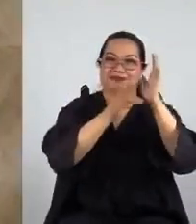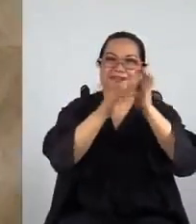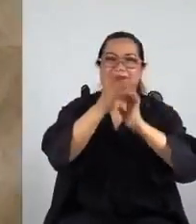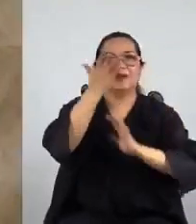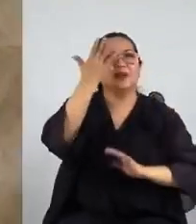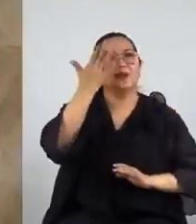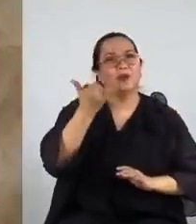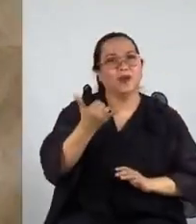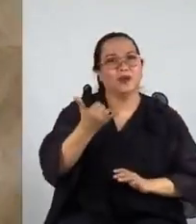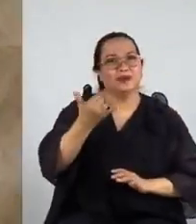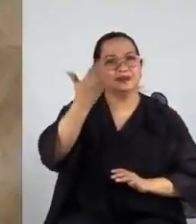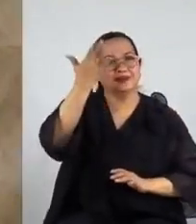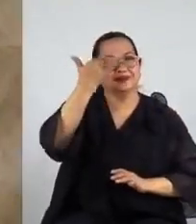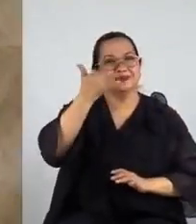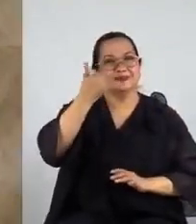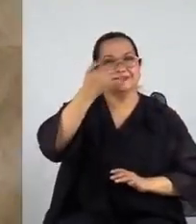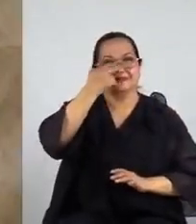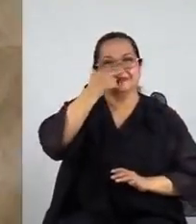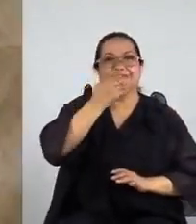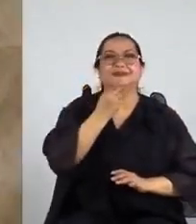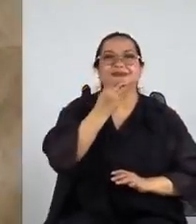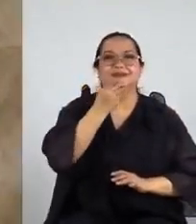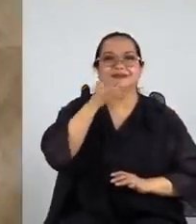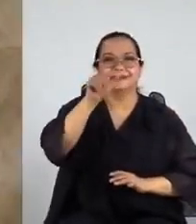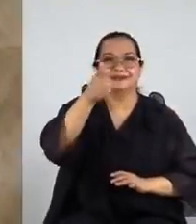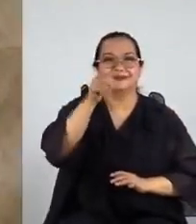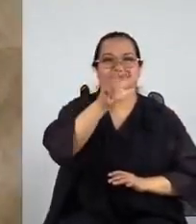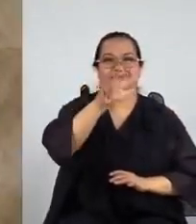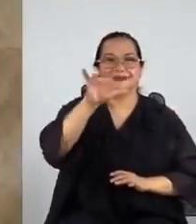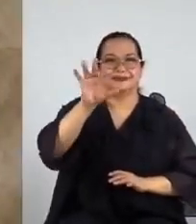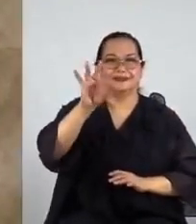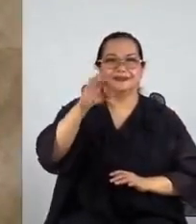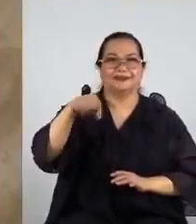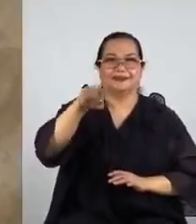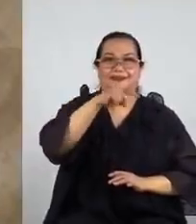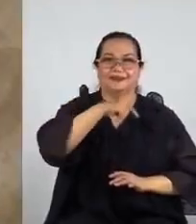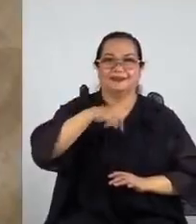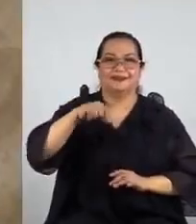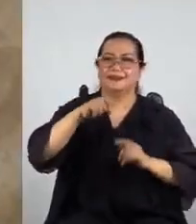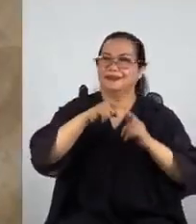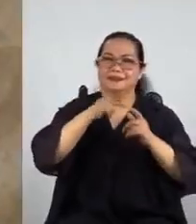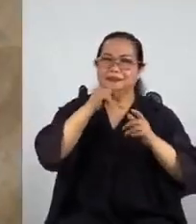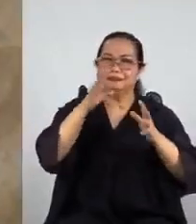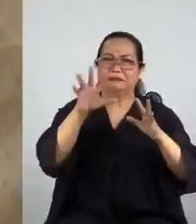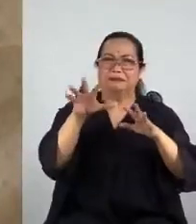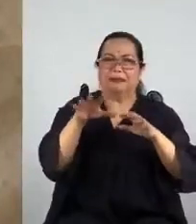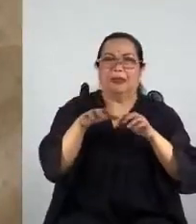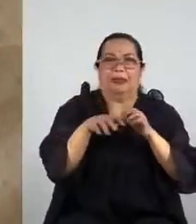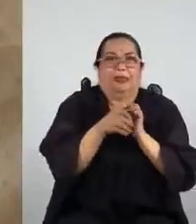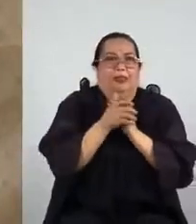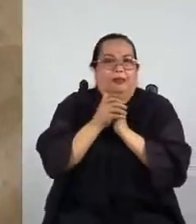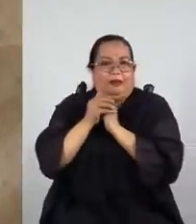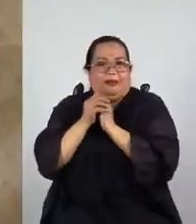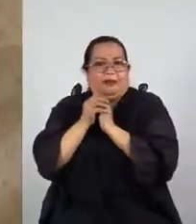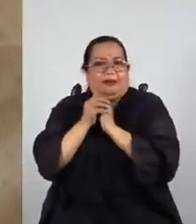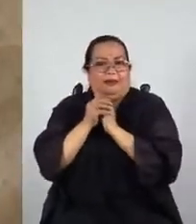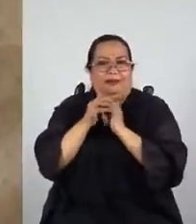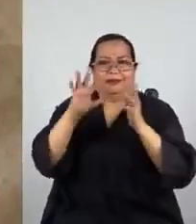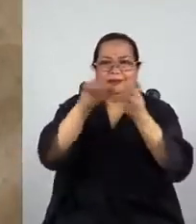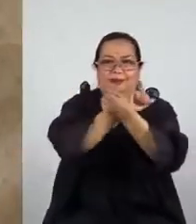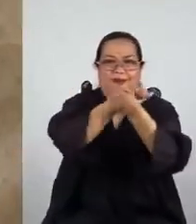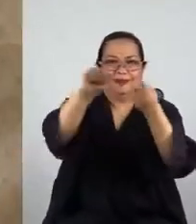Why? Hebrews 10:39. But we are not of those who shrink back and are